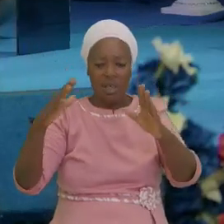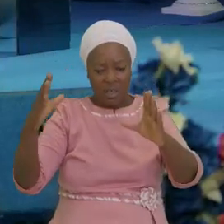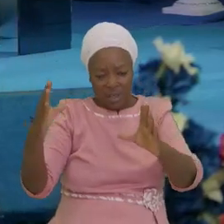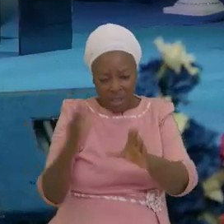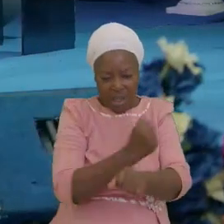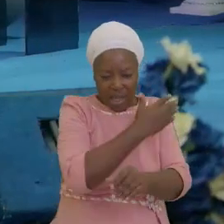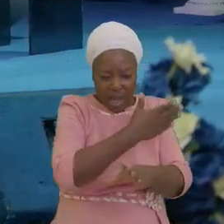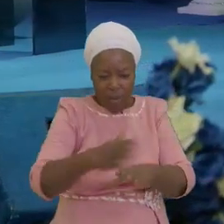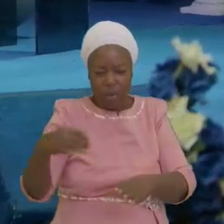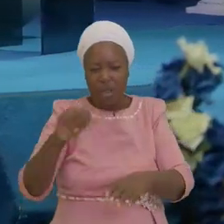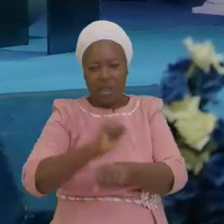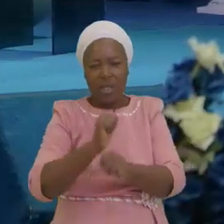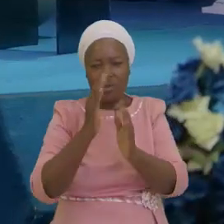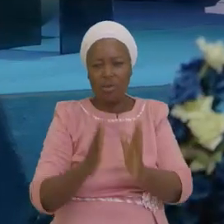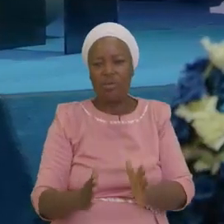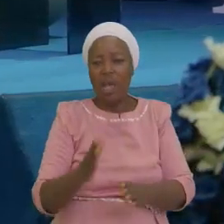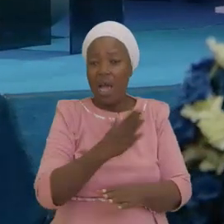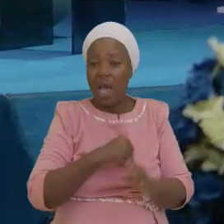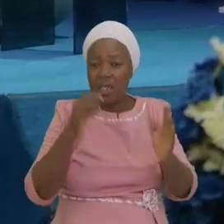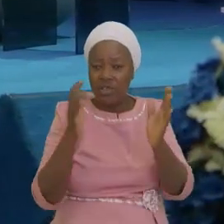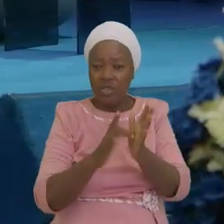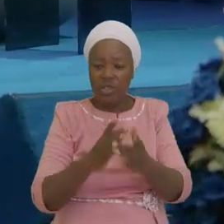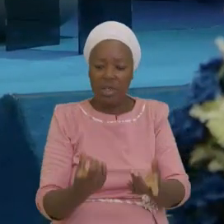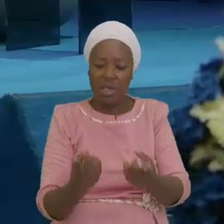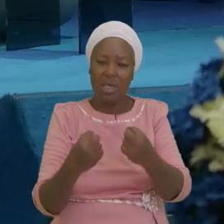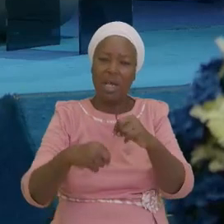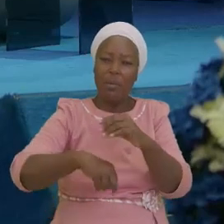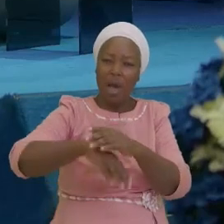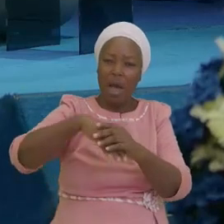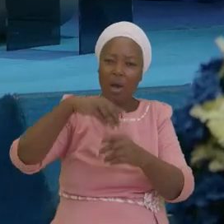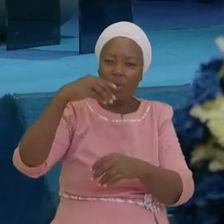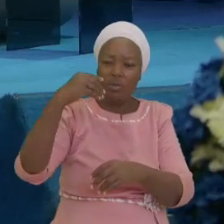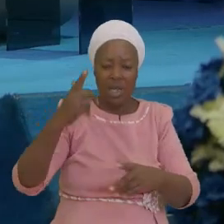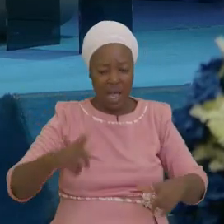stone, and Jesus came out